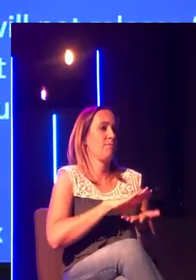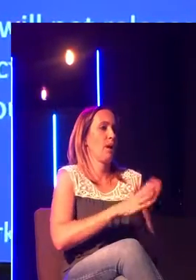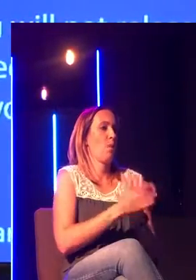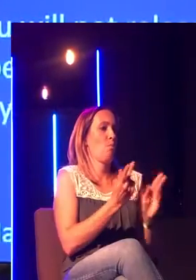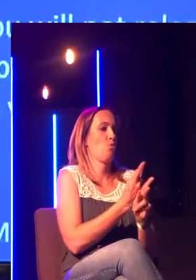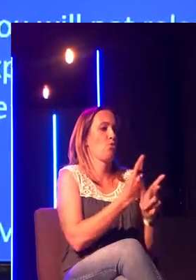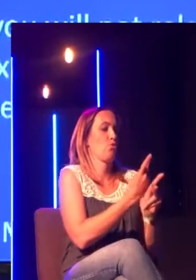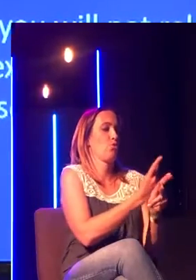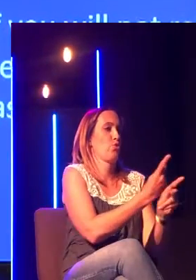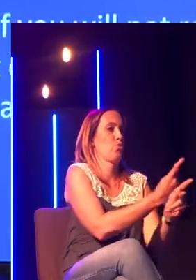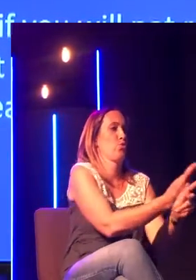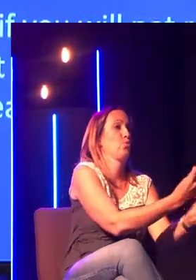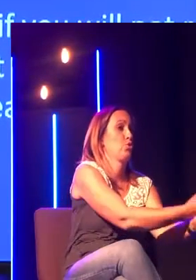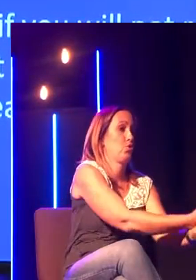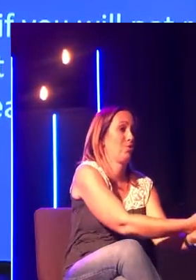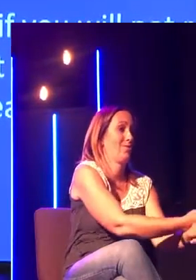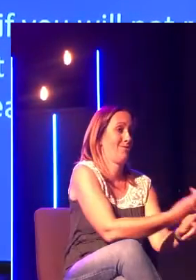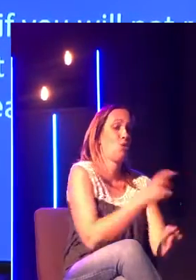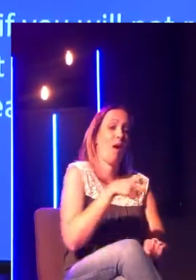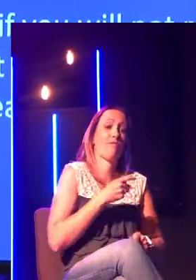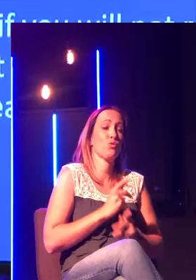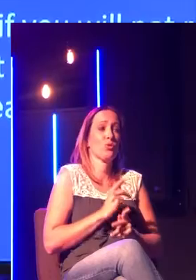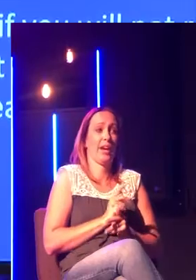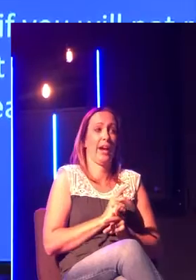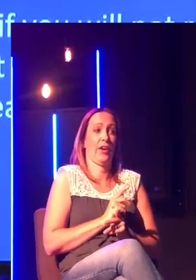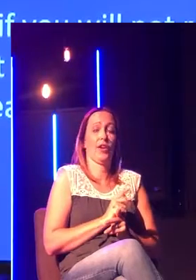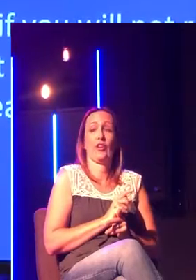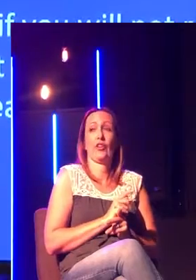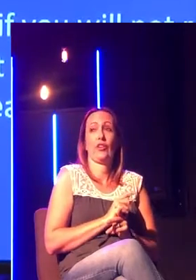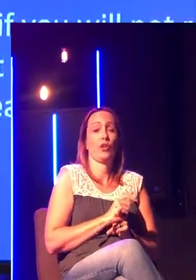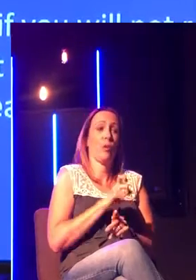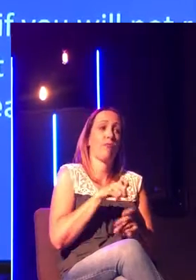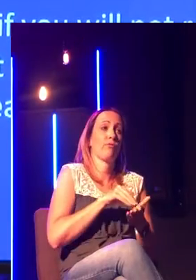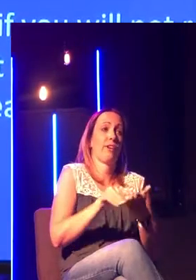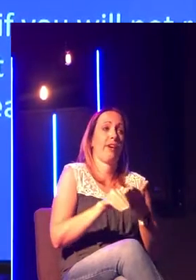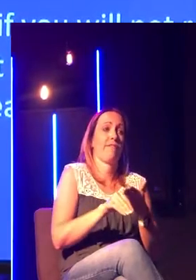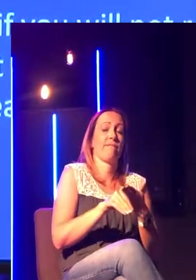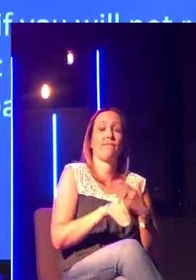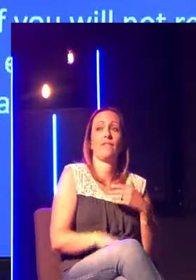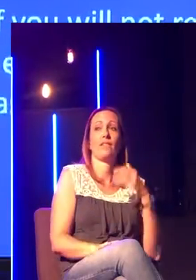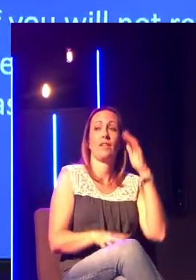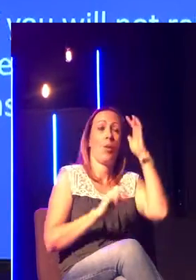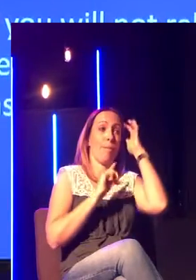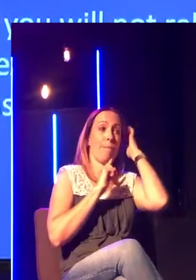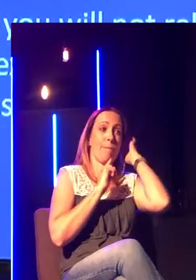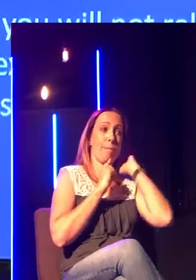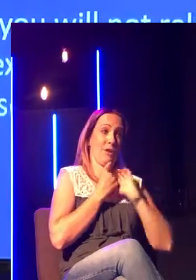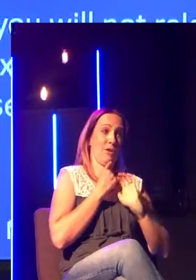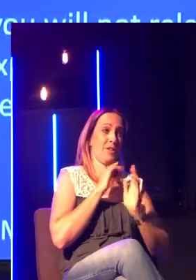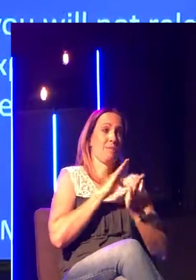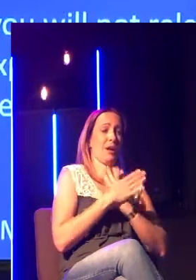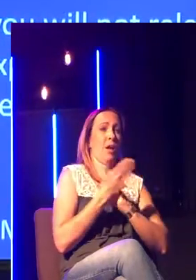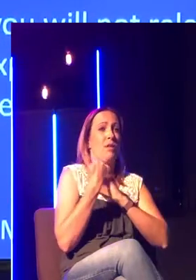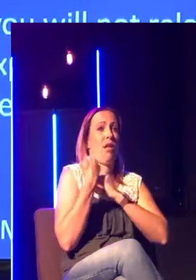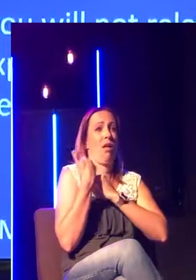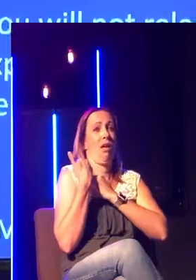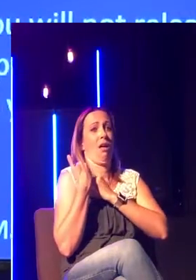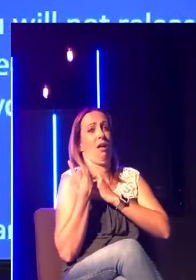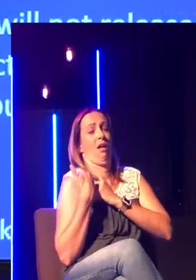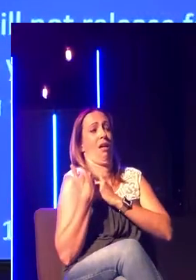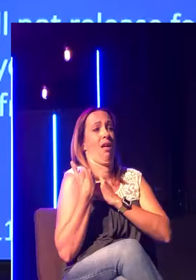can slowly kill you if you don't take care of it, if you don't forgive. bitterness becomes baggage and robs you